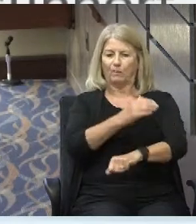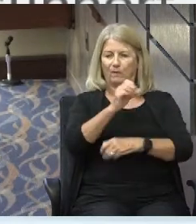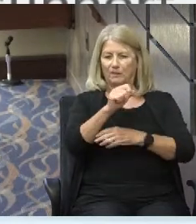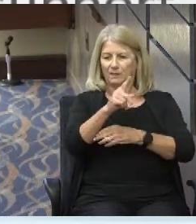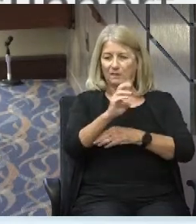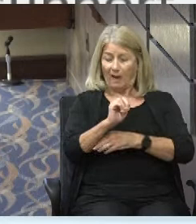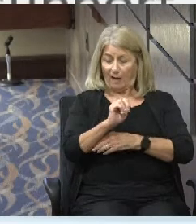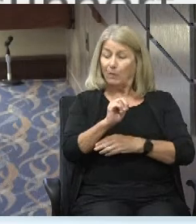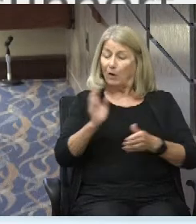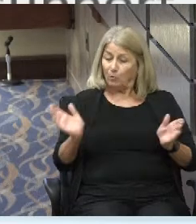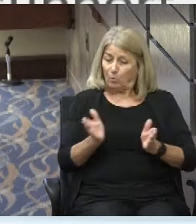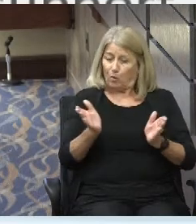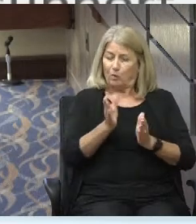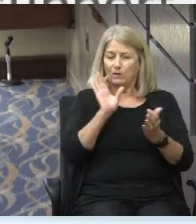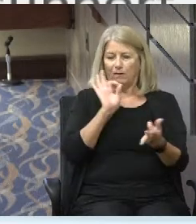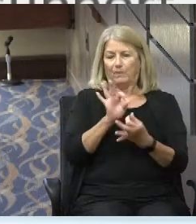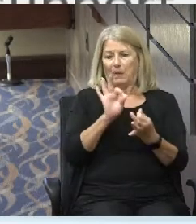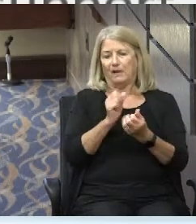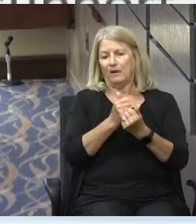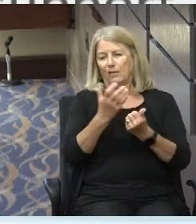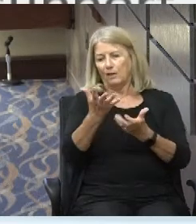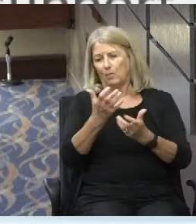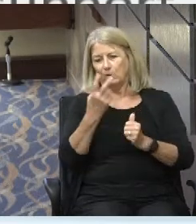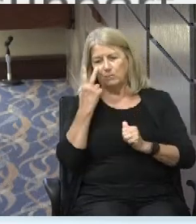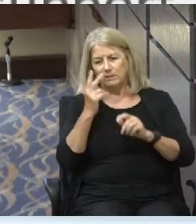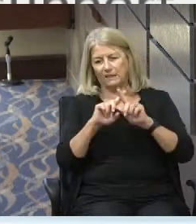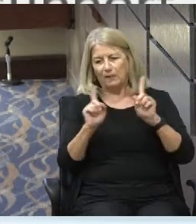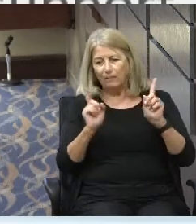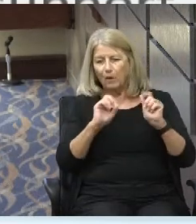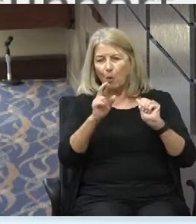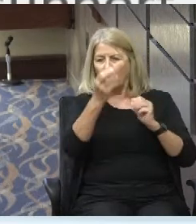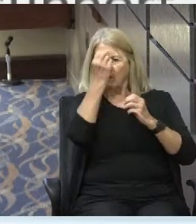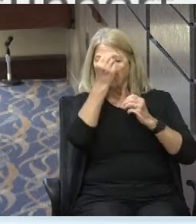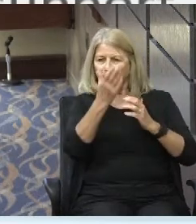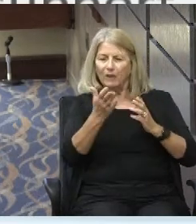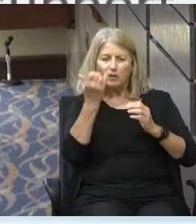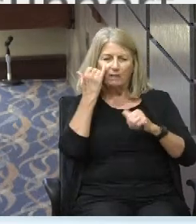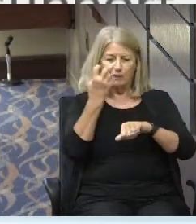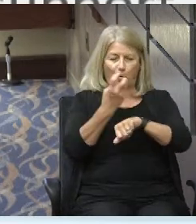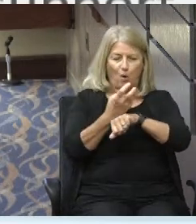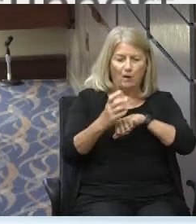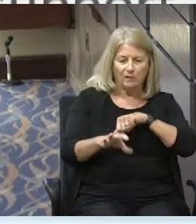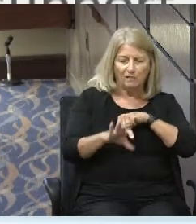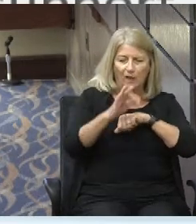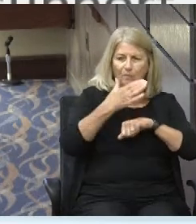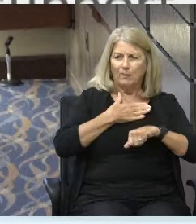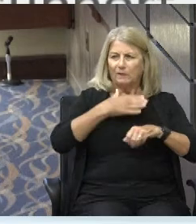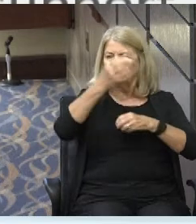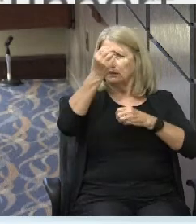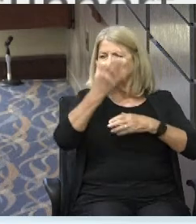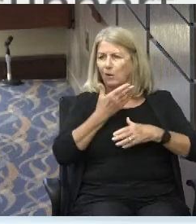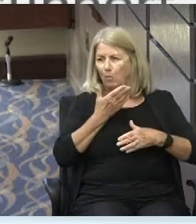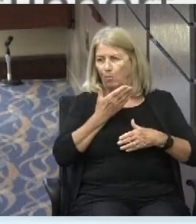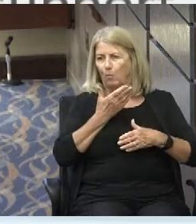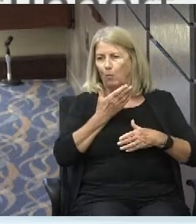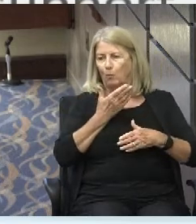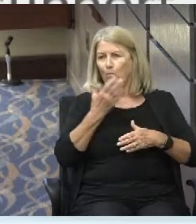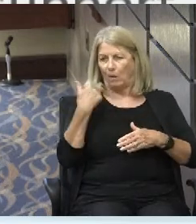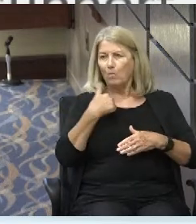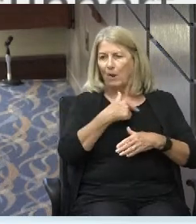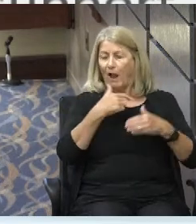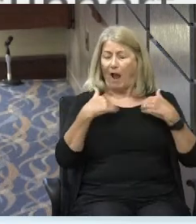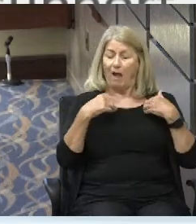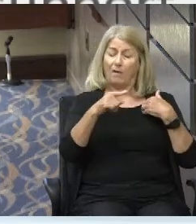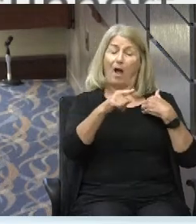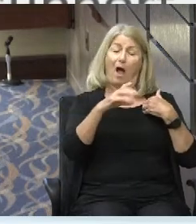on anything that you would like to be seen differently or any information if it's been hard to find, please let us know that. We have